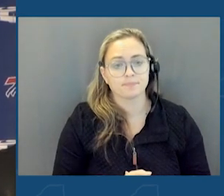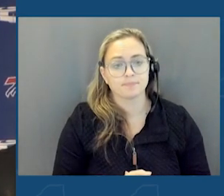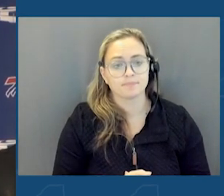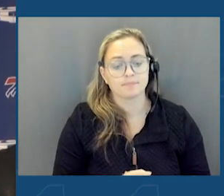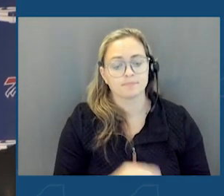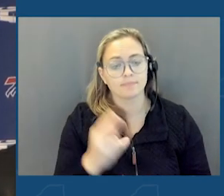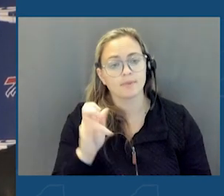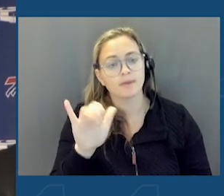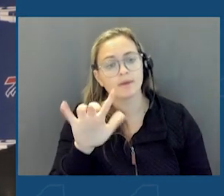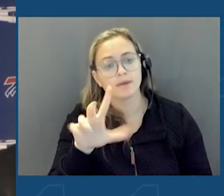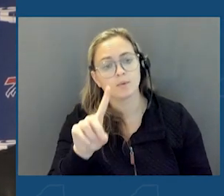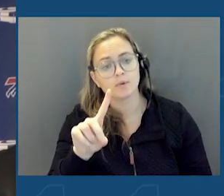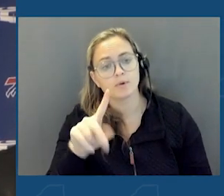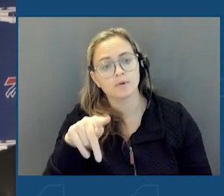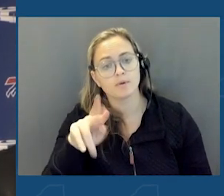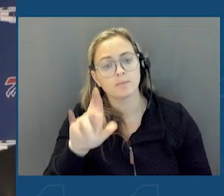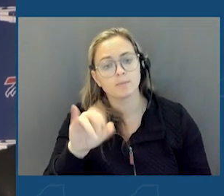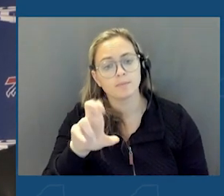Hayward Patterson,